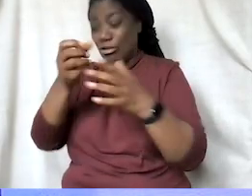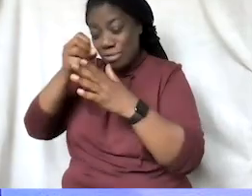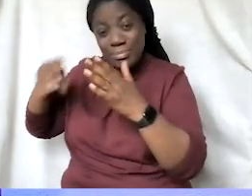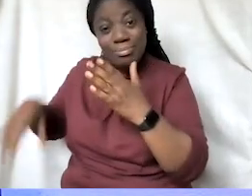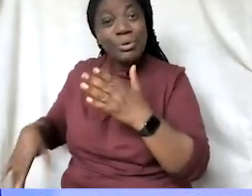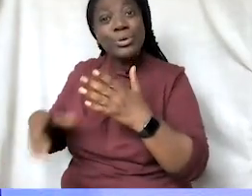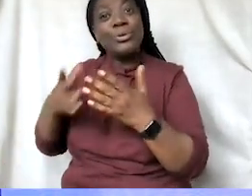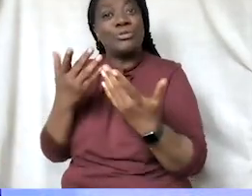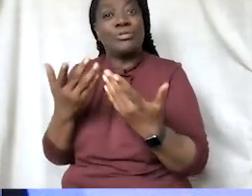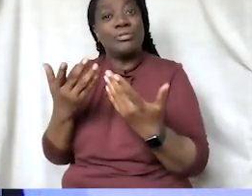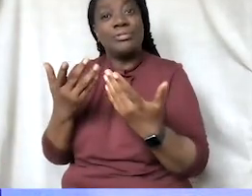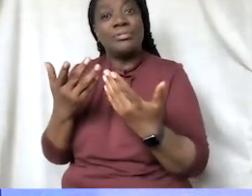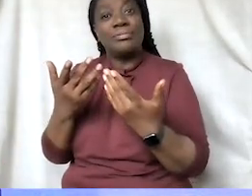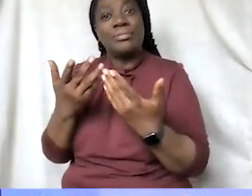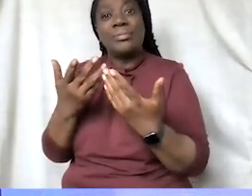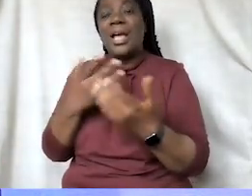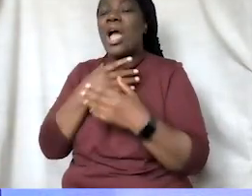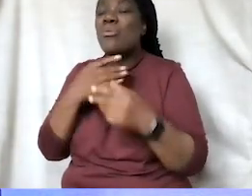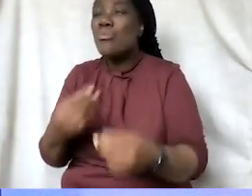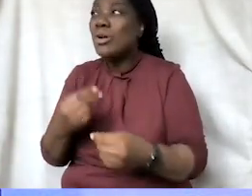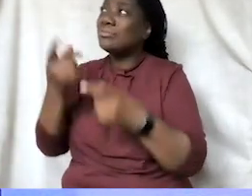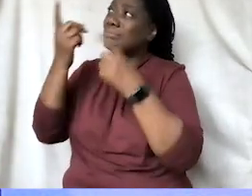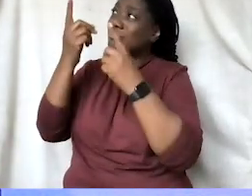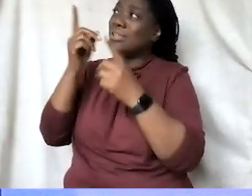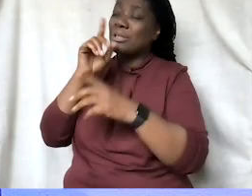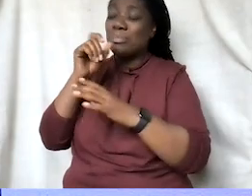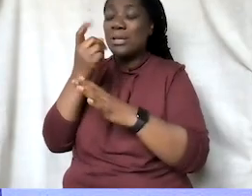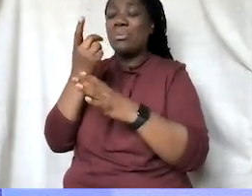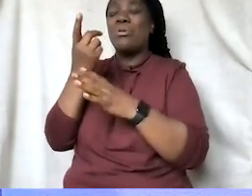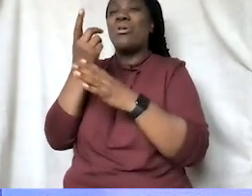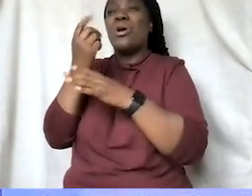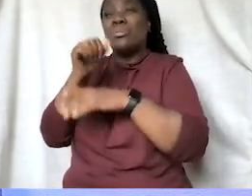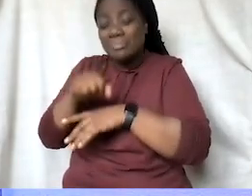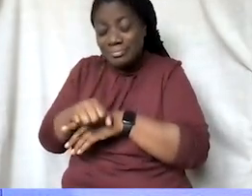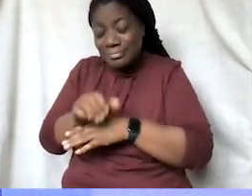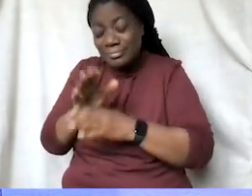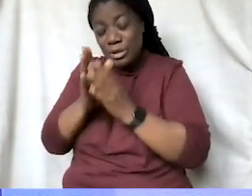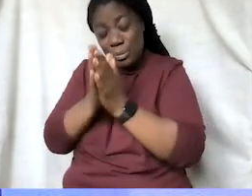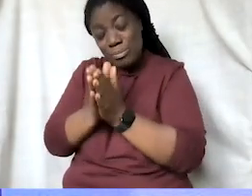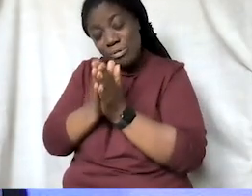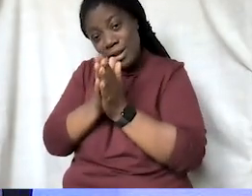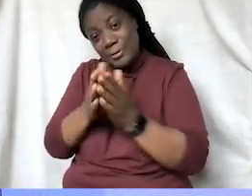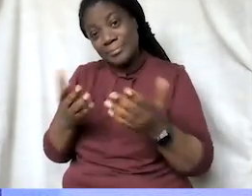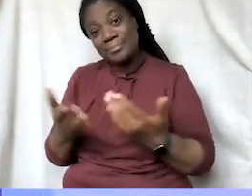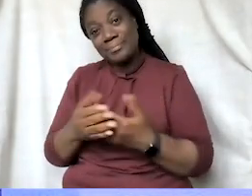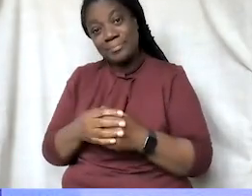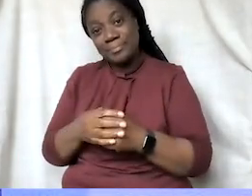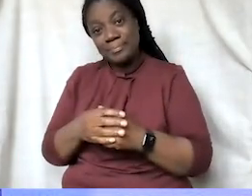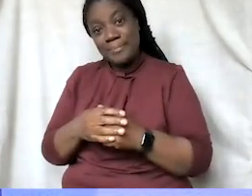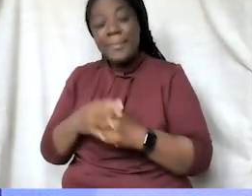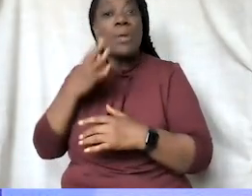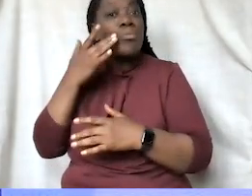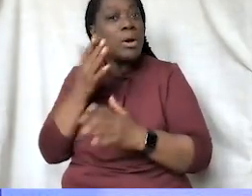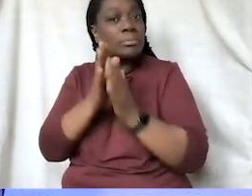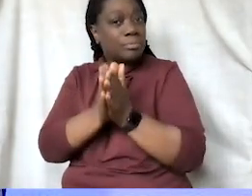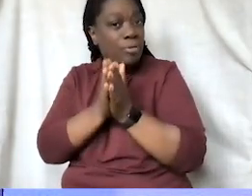it. Tonight, I wish that God's people will get down to prayer. Listen, brethren, when we